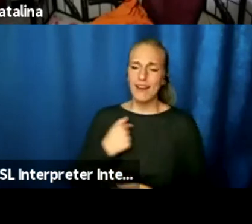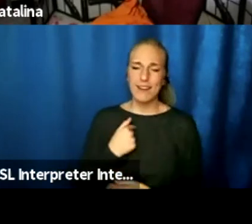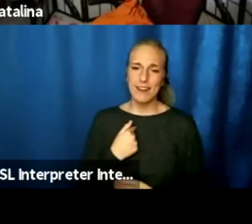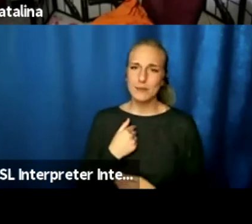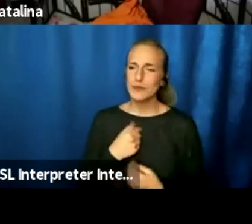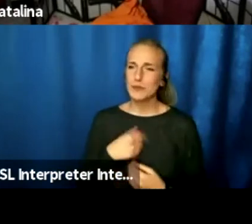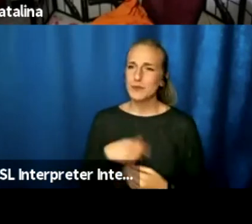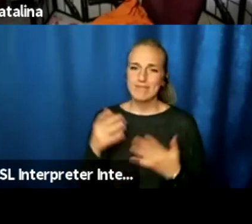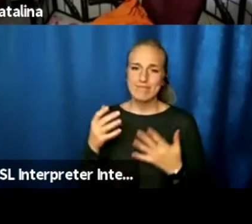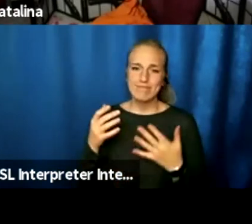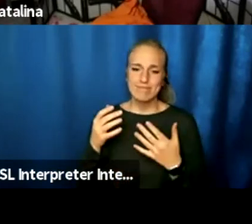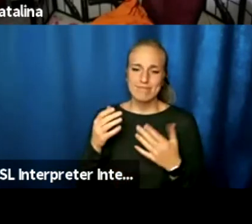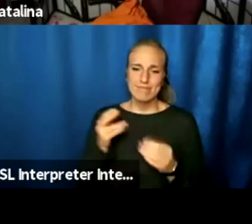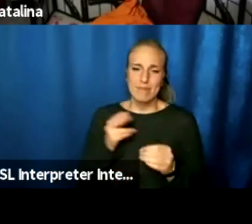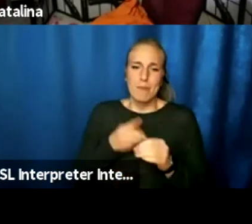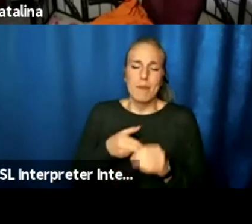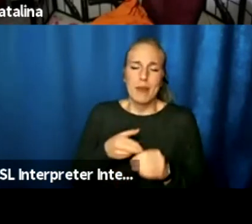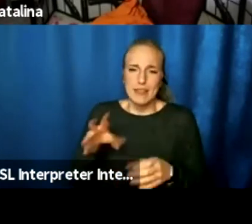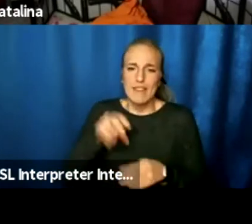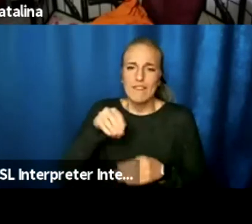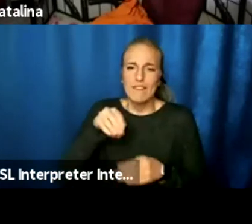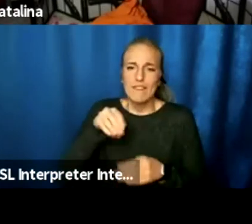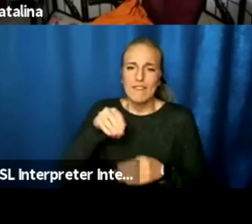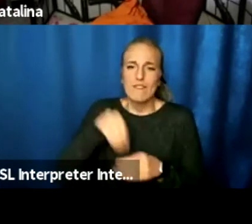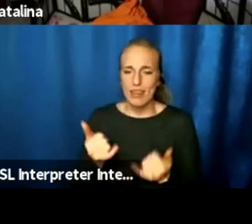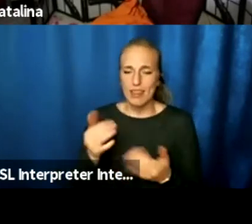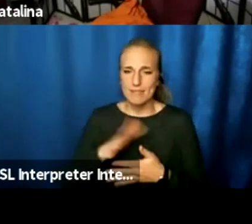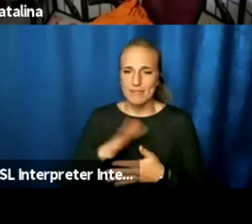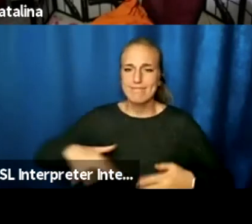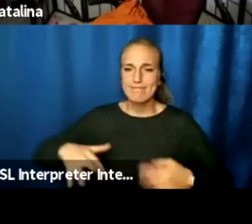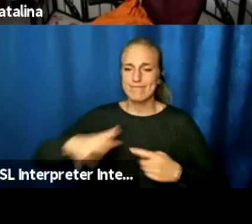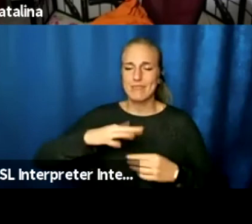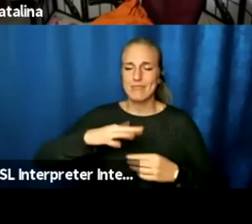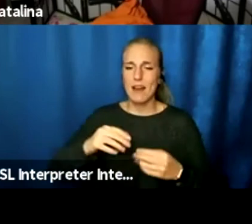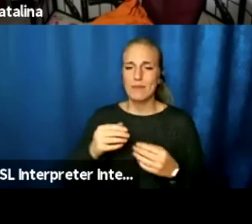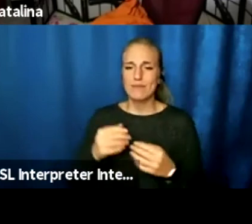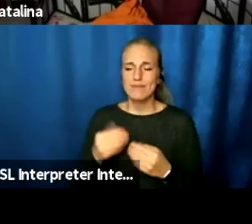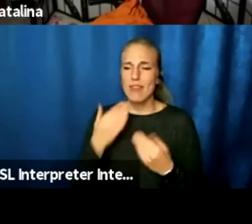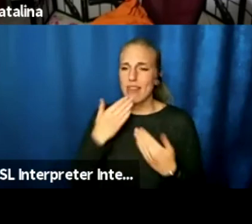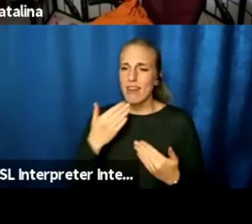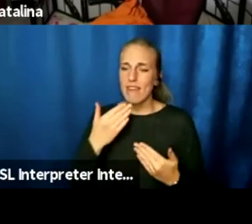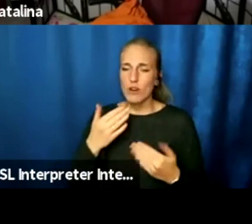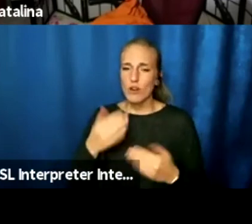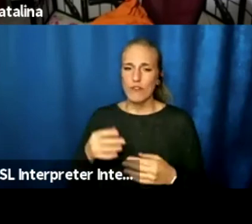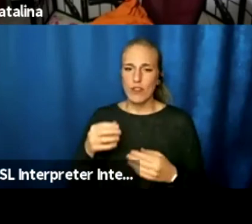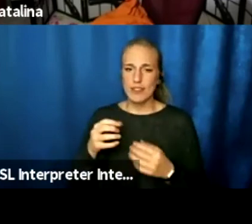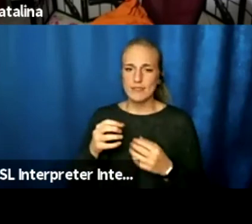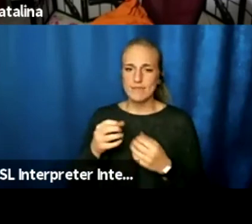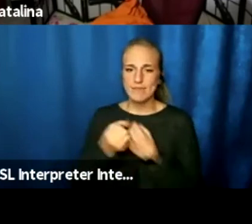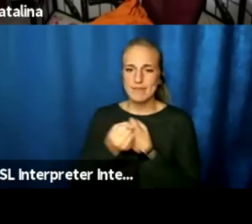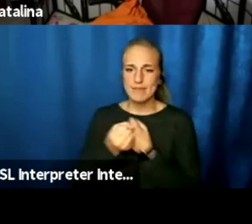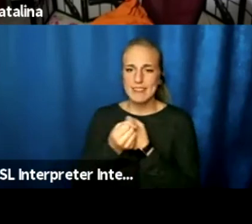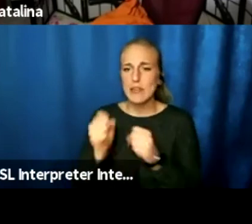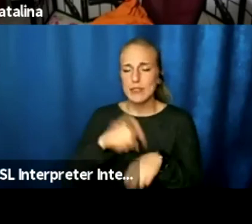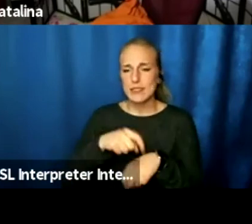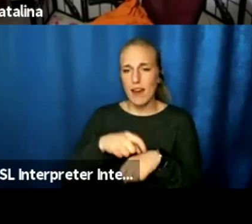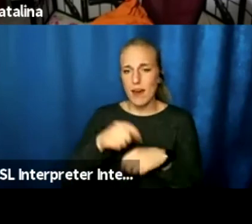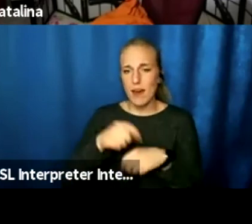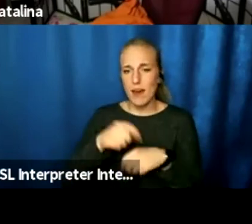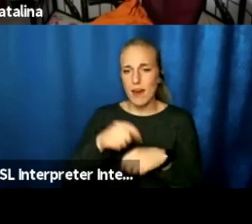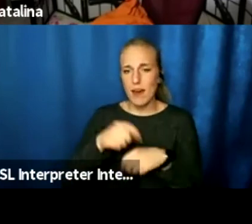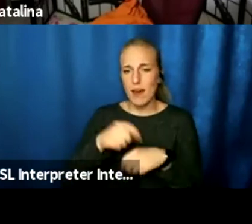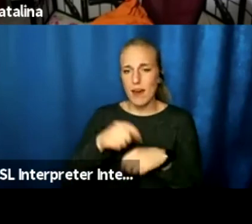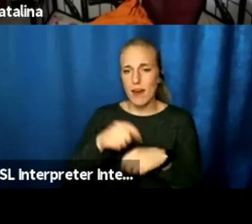being a part of this. I want to thank you for this sacred time that we got to share together, that we got to create.